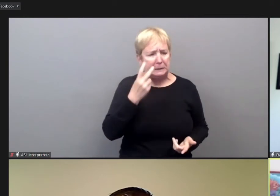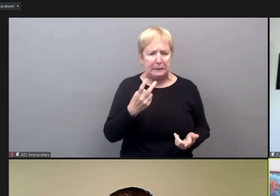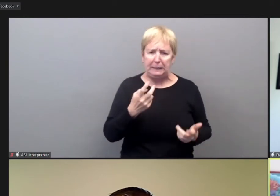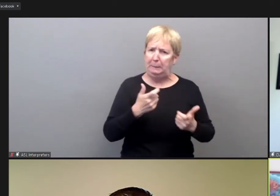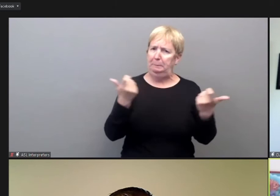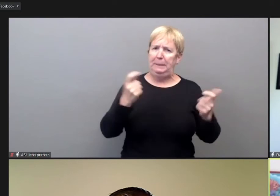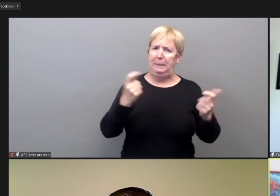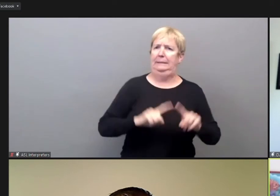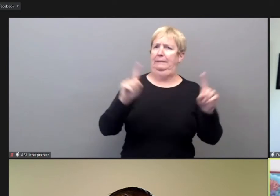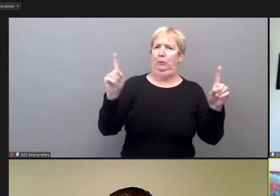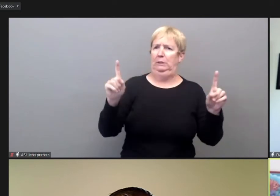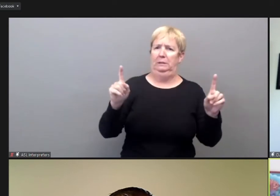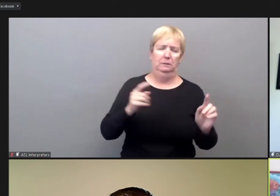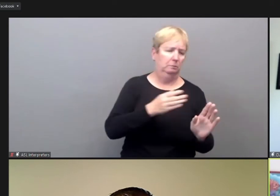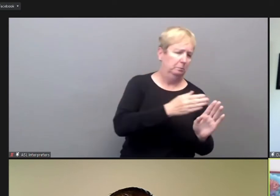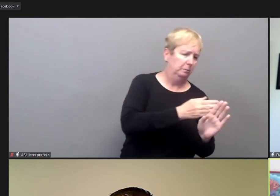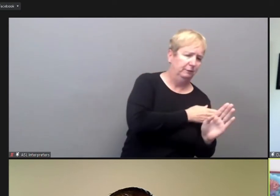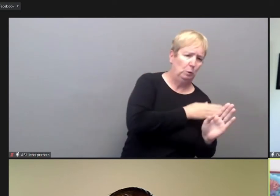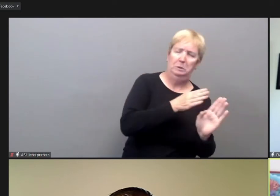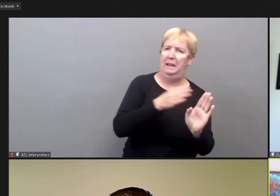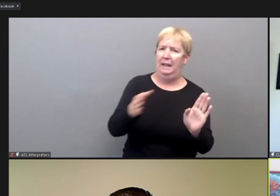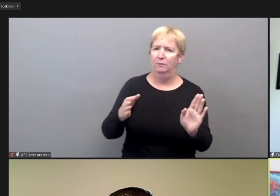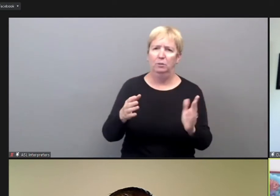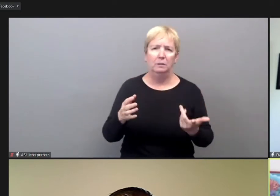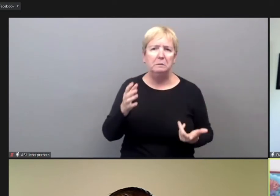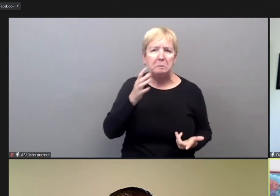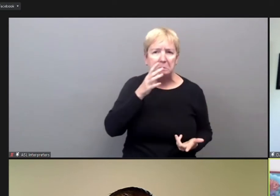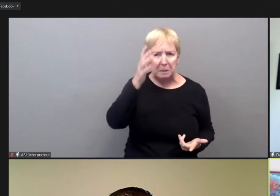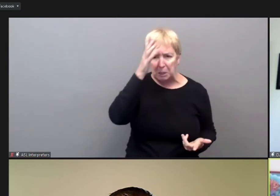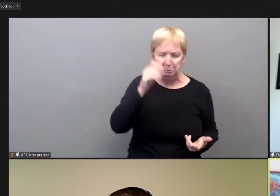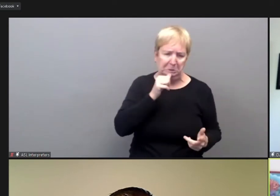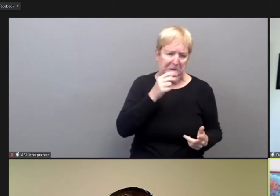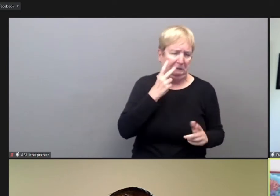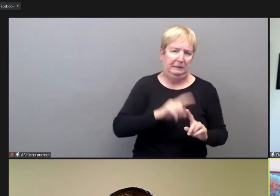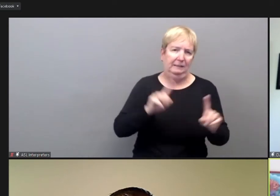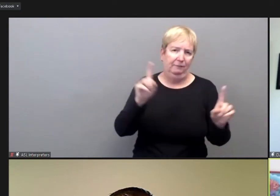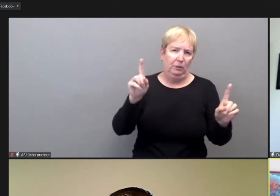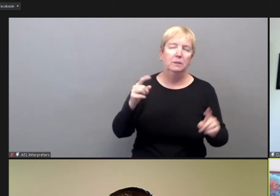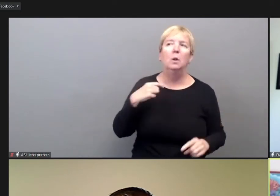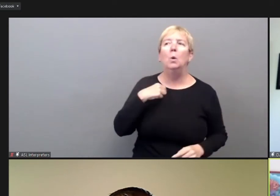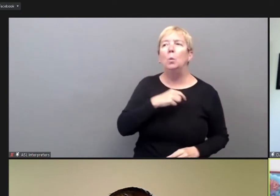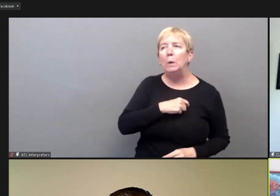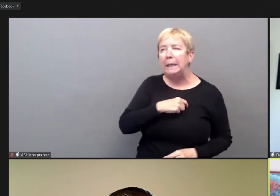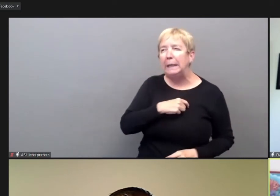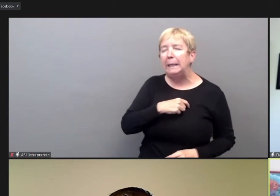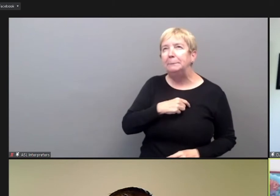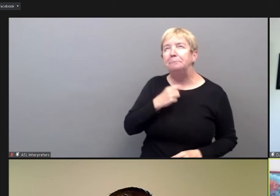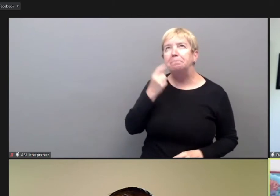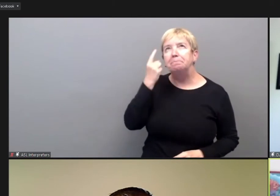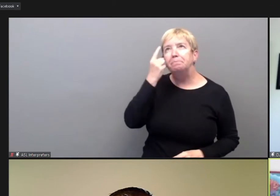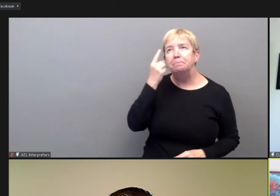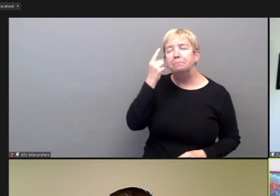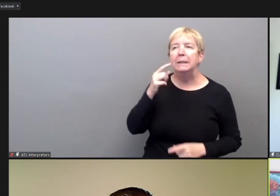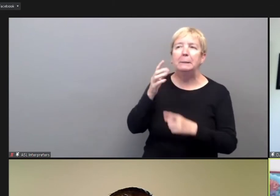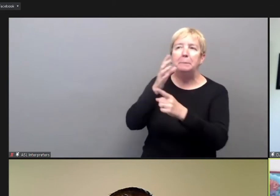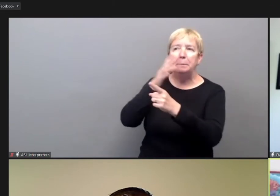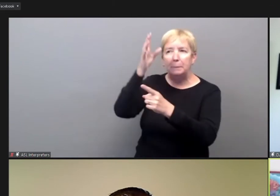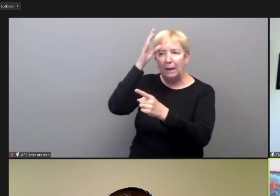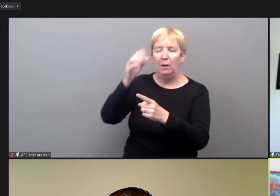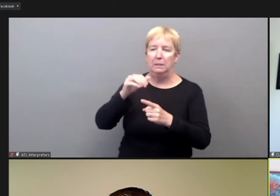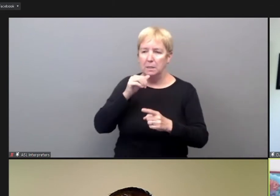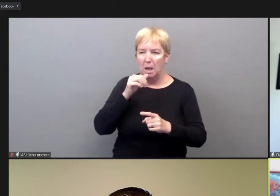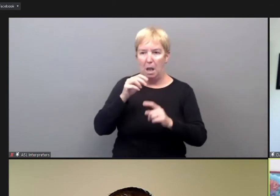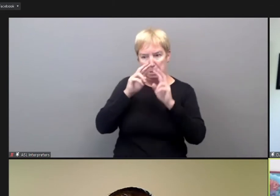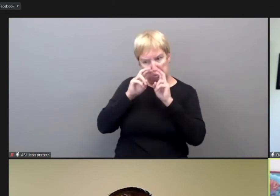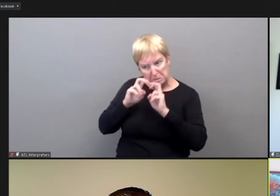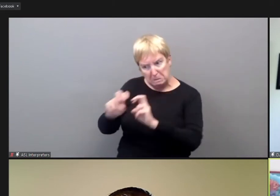uptake on that. We kind of have this feeling that maybe parents aren't looking as closely at the EUA as we thought